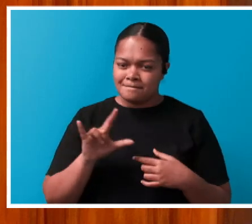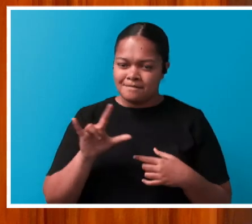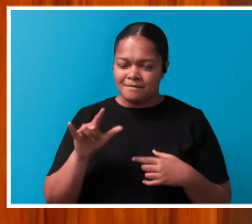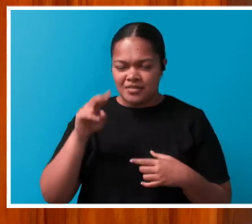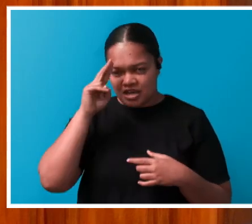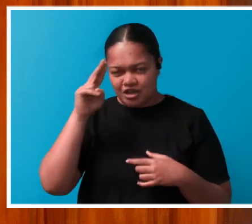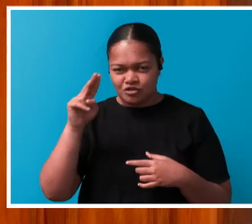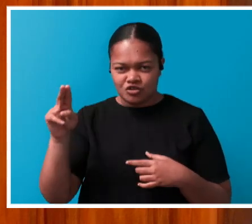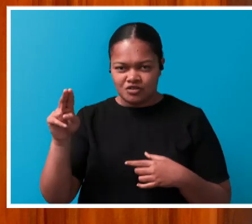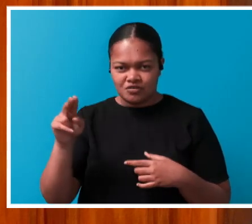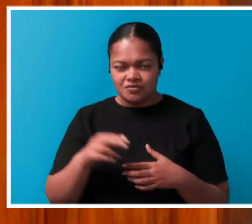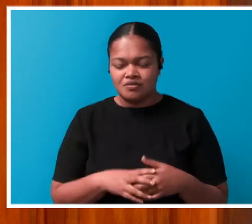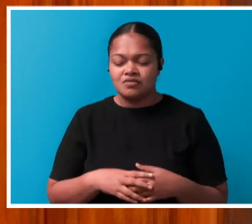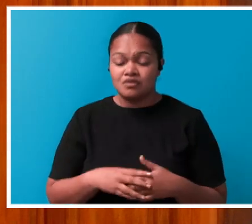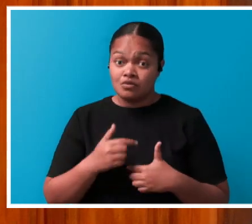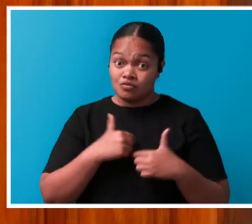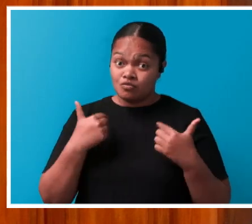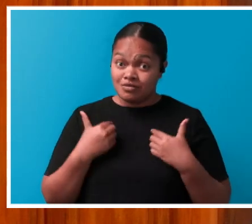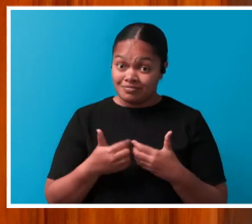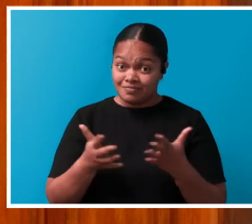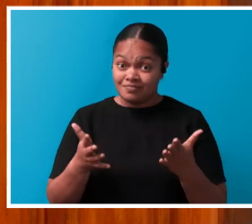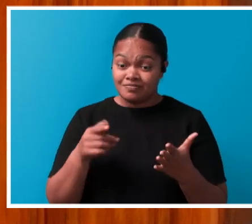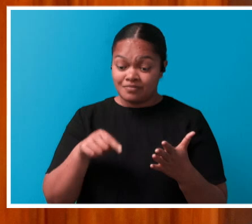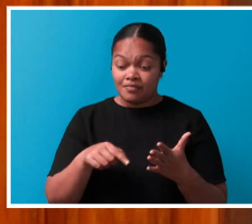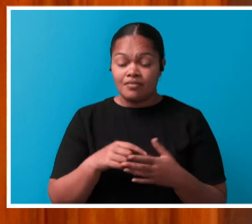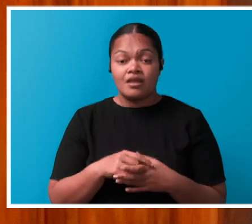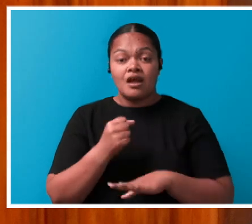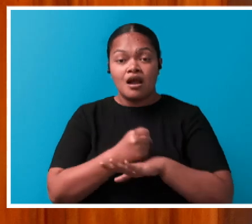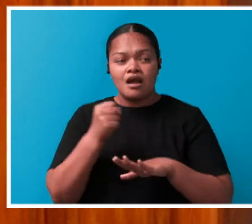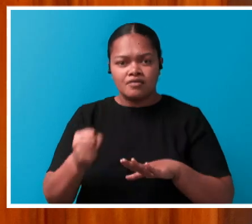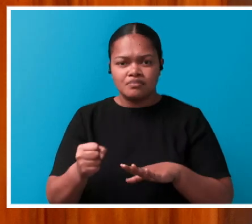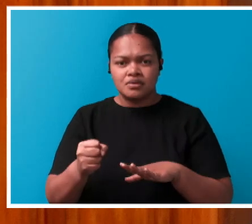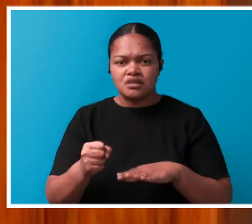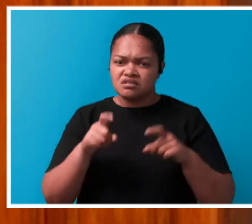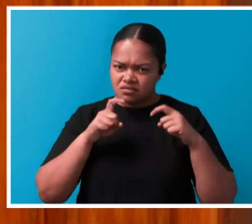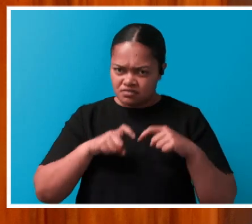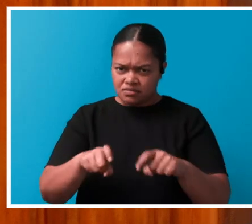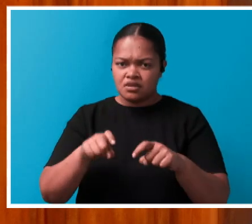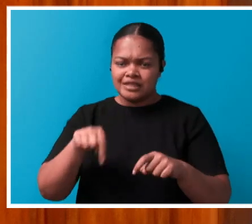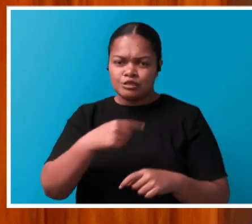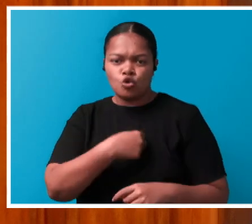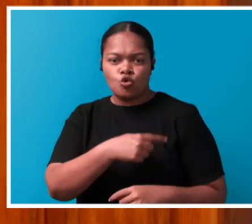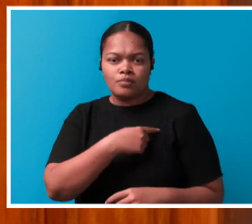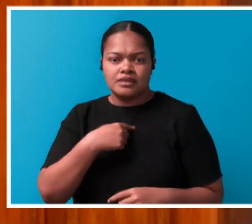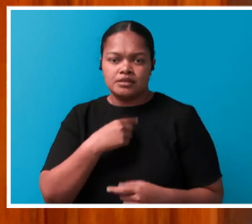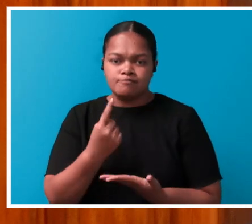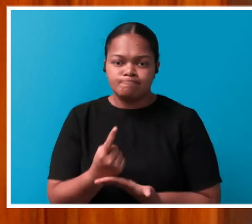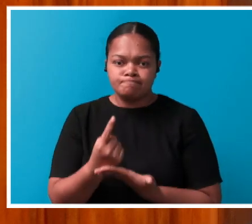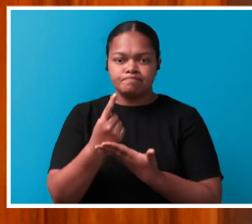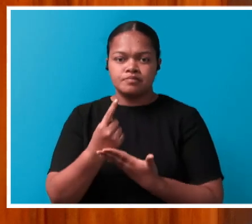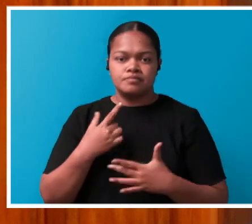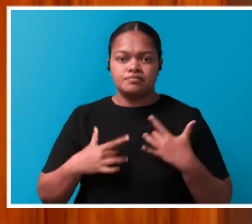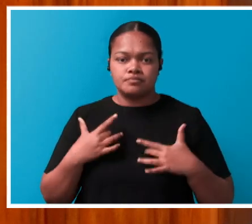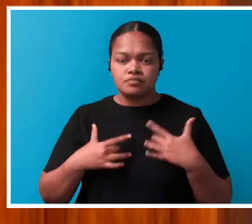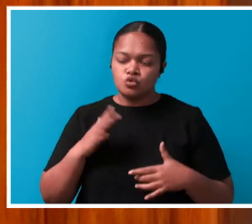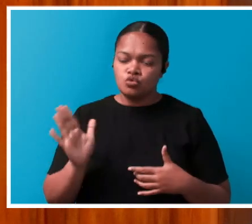sir, since assuming office, the coalition government has remained steadfast in its commitment towards uplifting the lives of